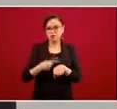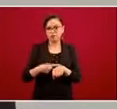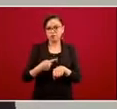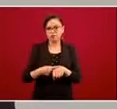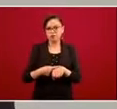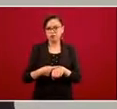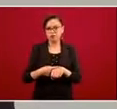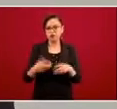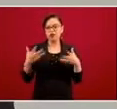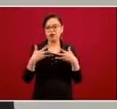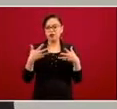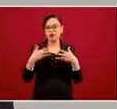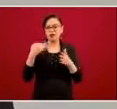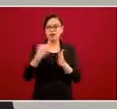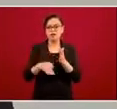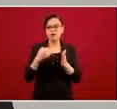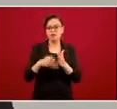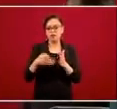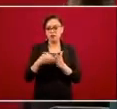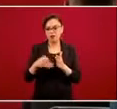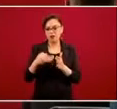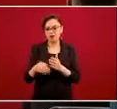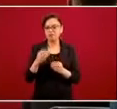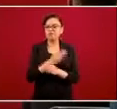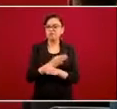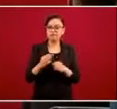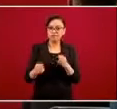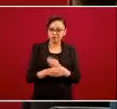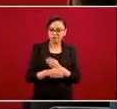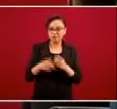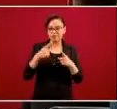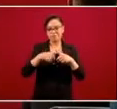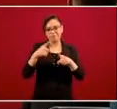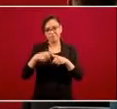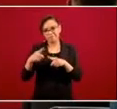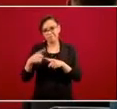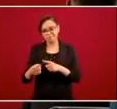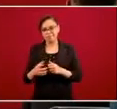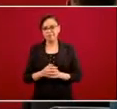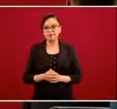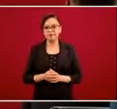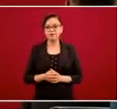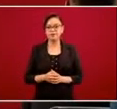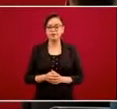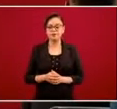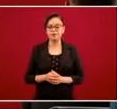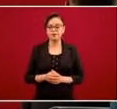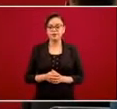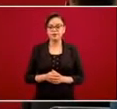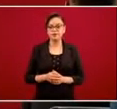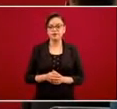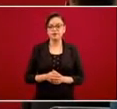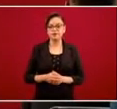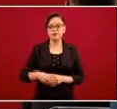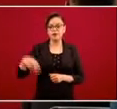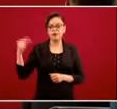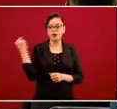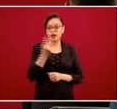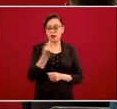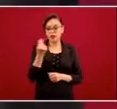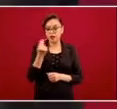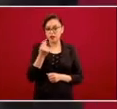criteria for the selection of patients in the presence of